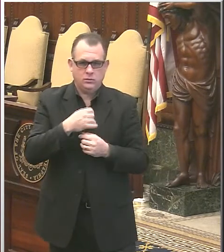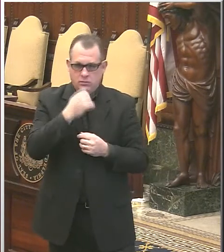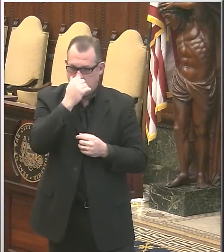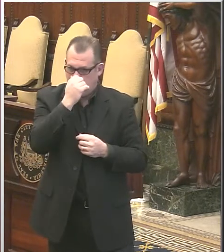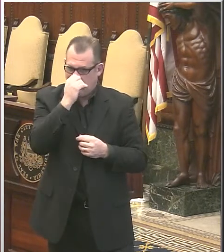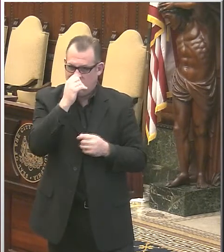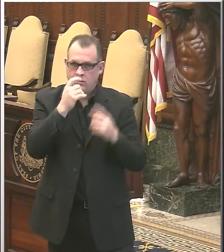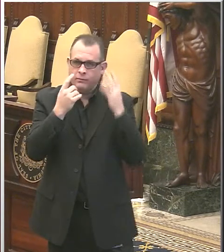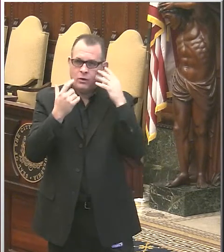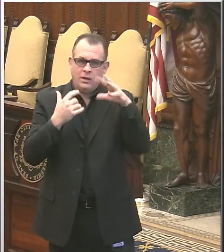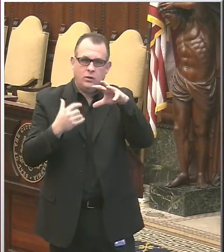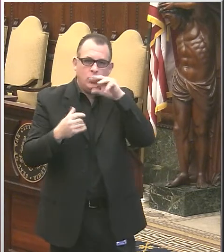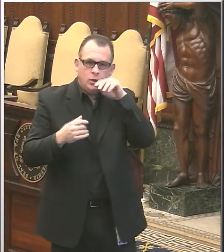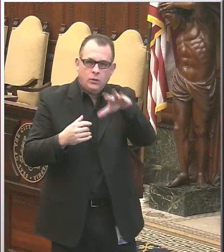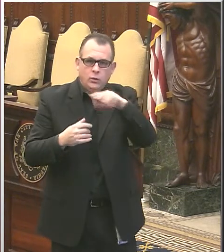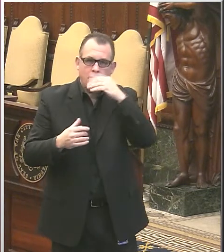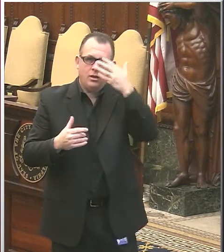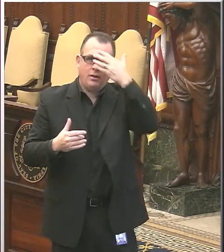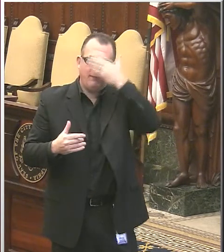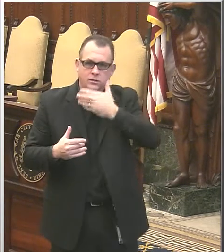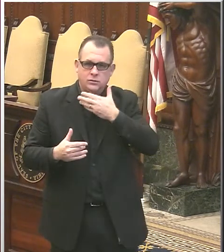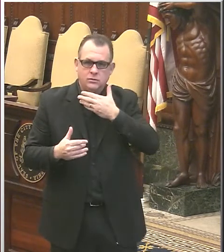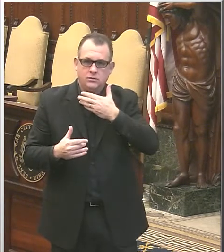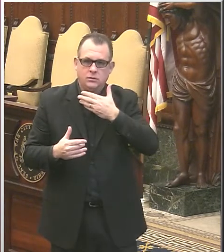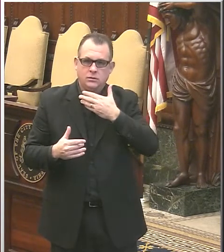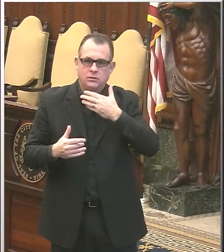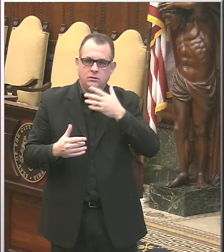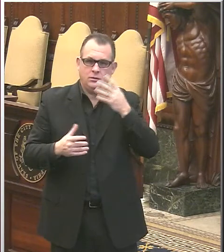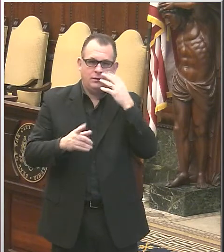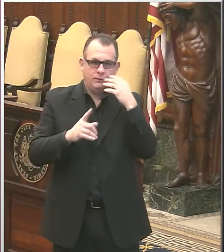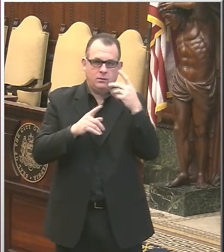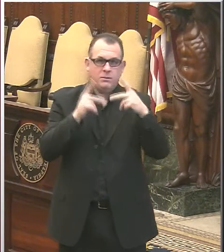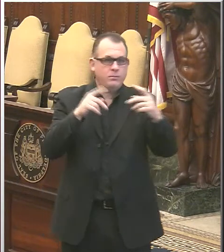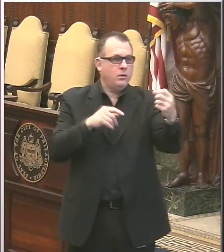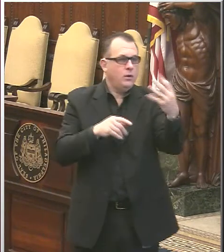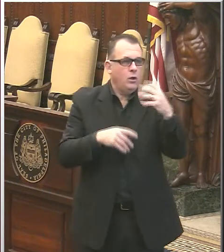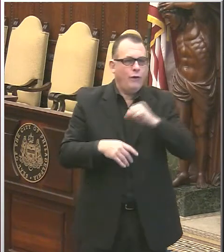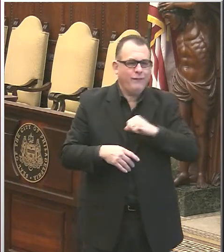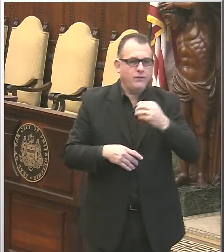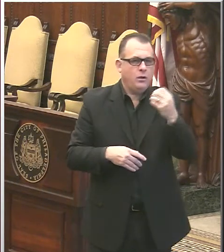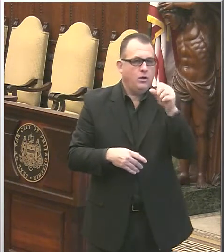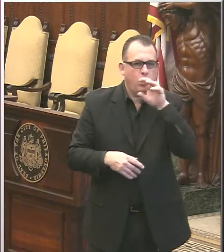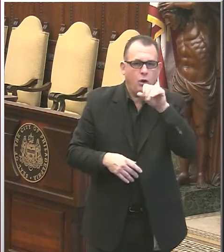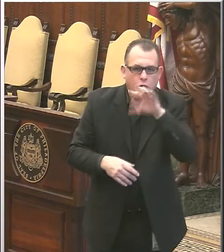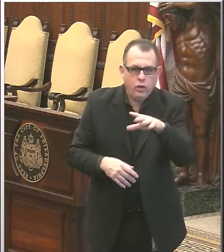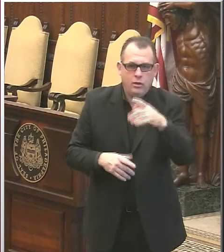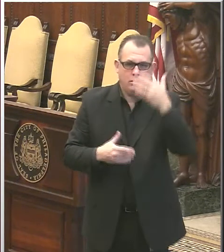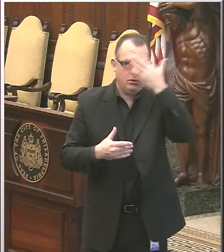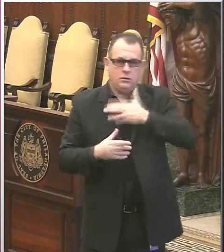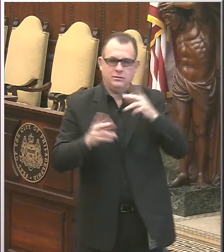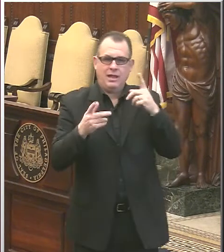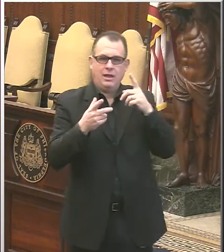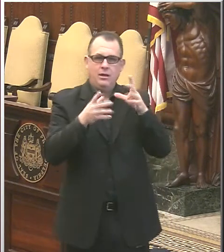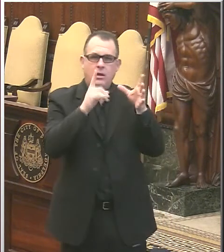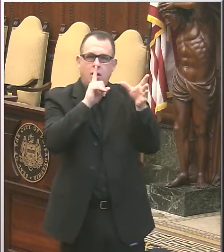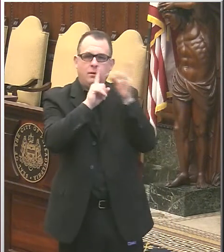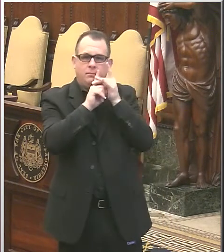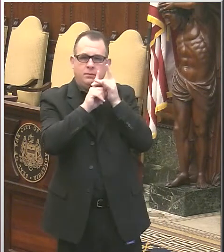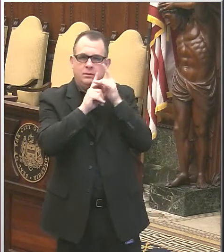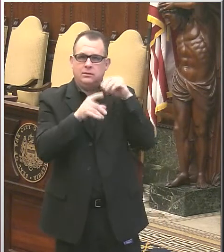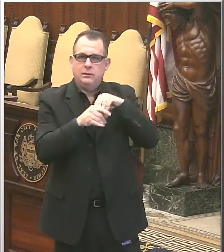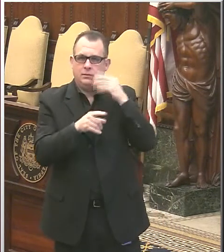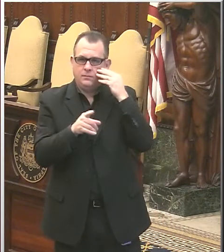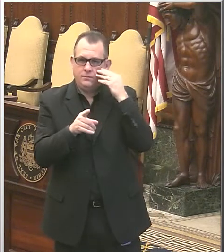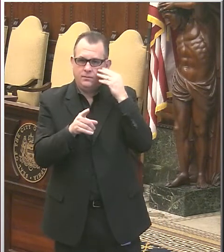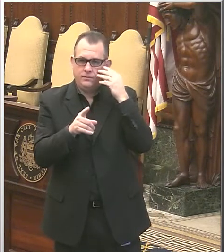so the droplets get caught. And then the face shield covers them in case anybody else were to cough at them, they wouldn't get droplets into their eyes.